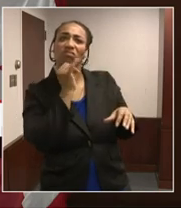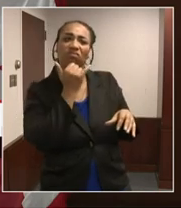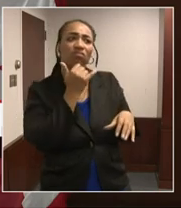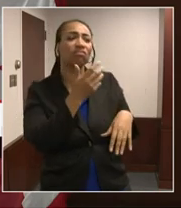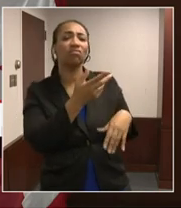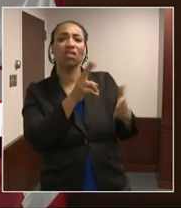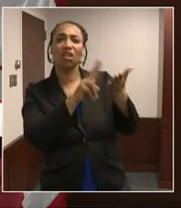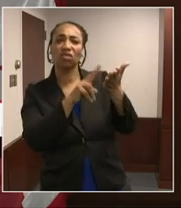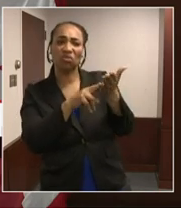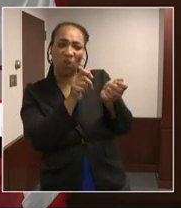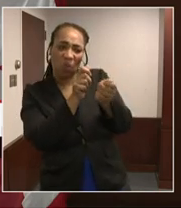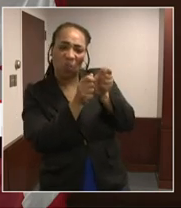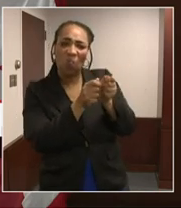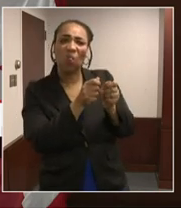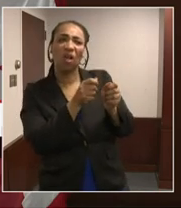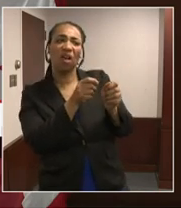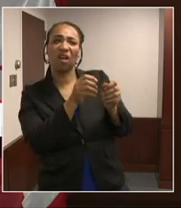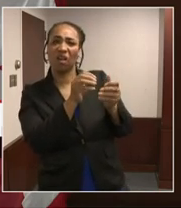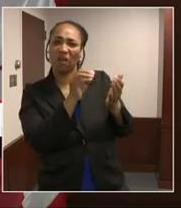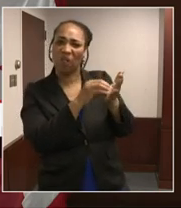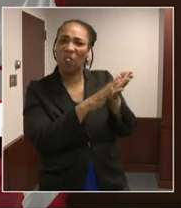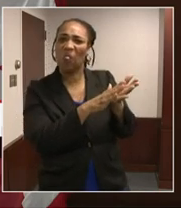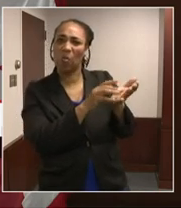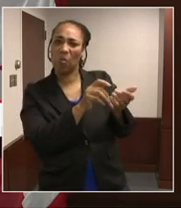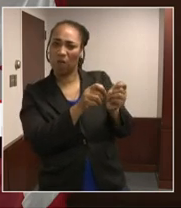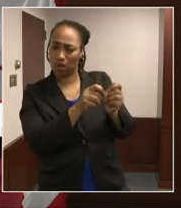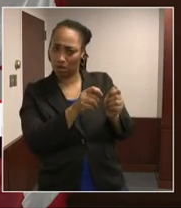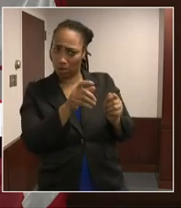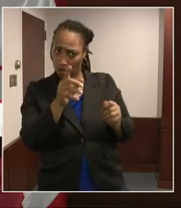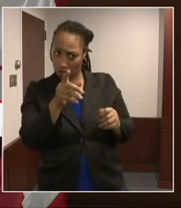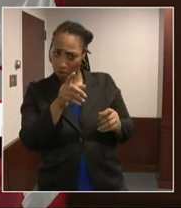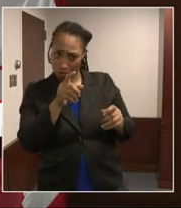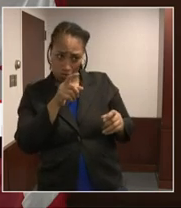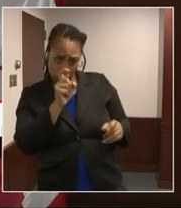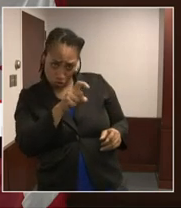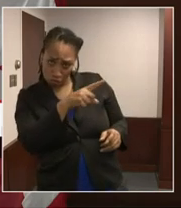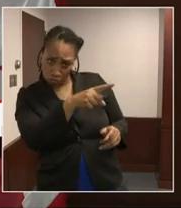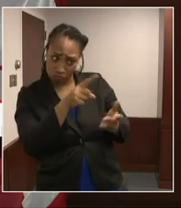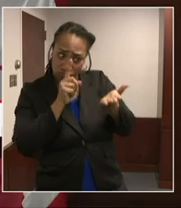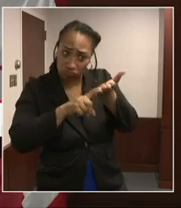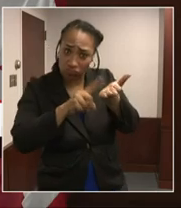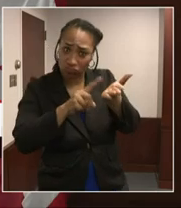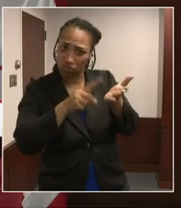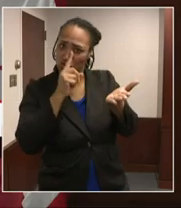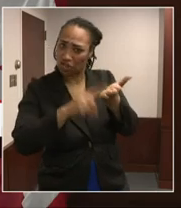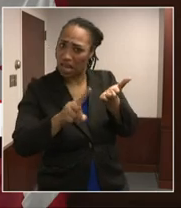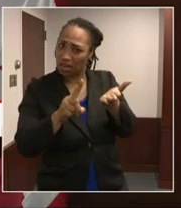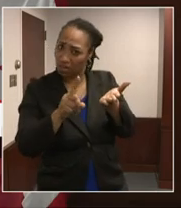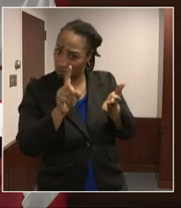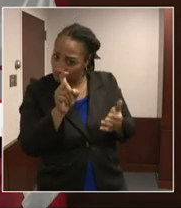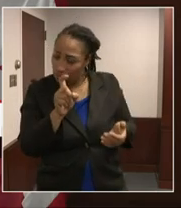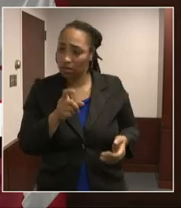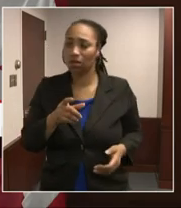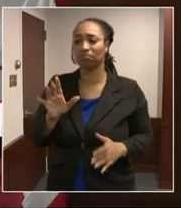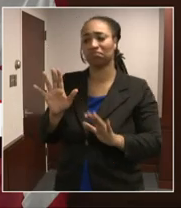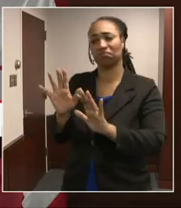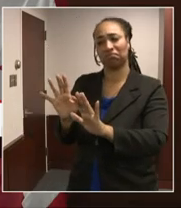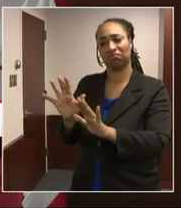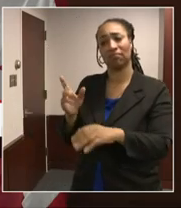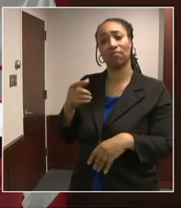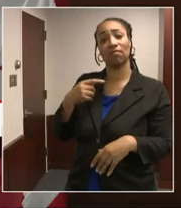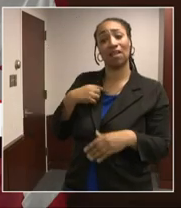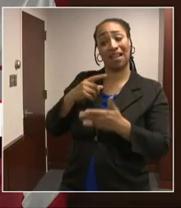do you now think you should revisit that internal investigation because it didn't uncover that? No, that investigation